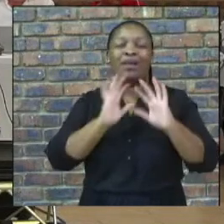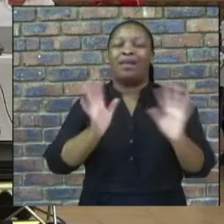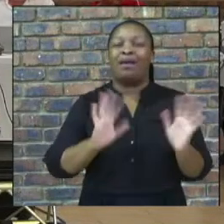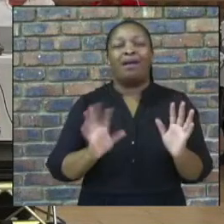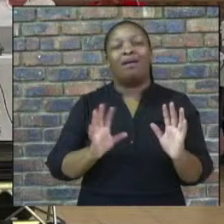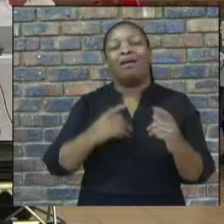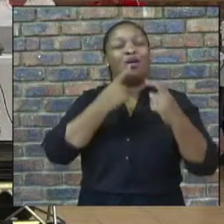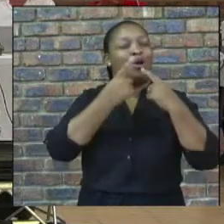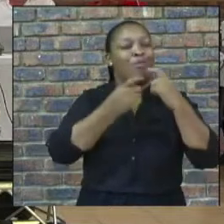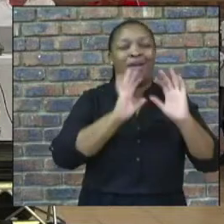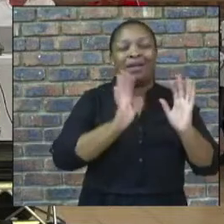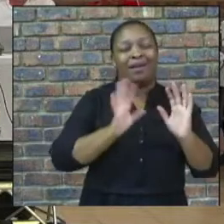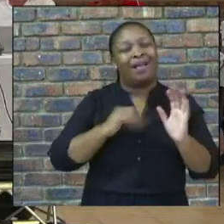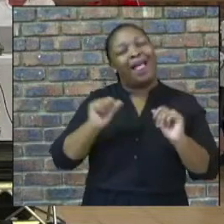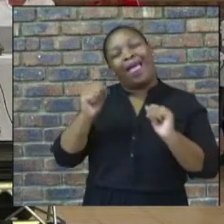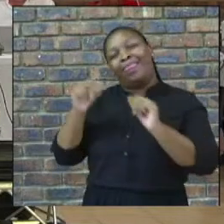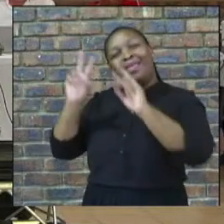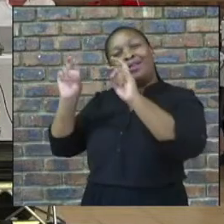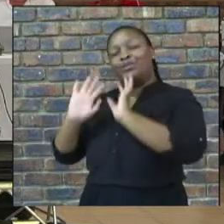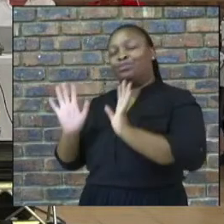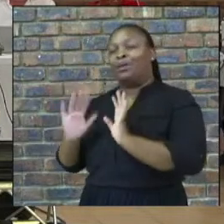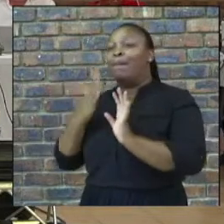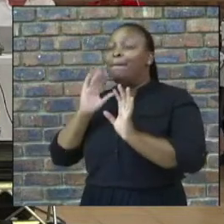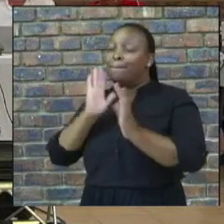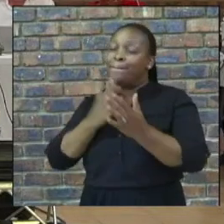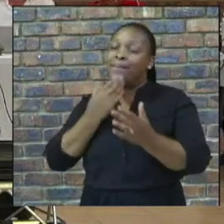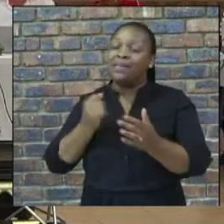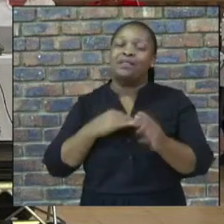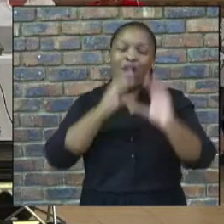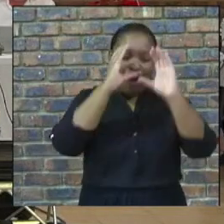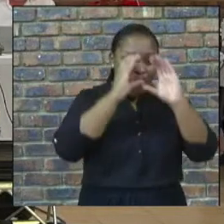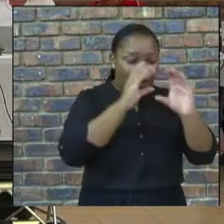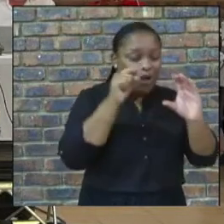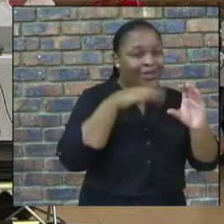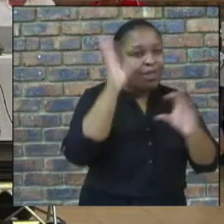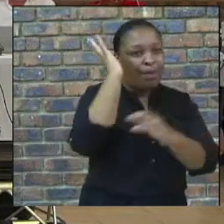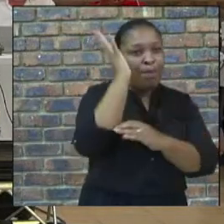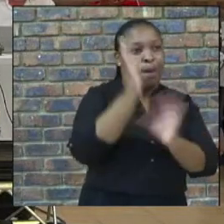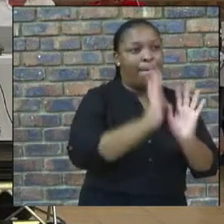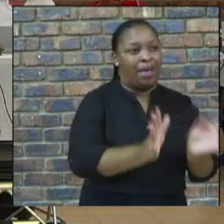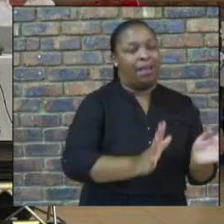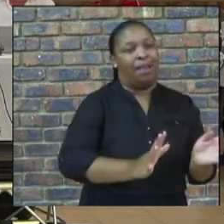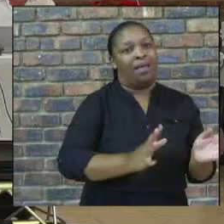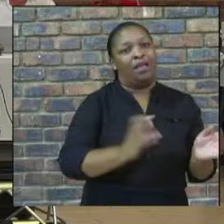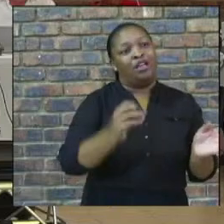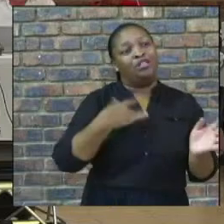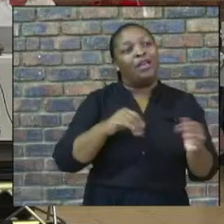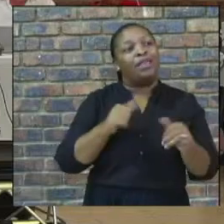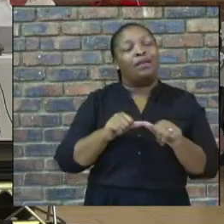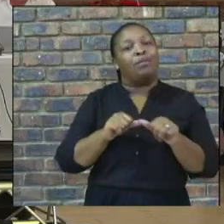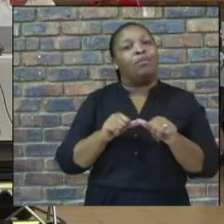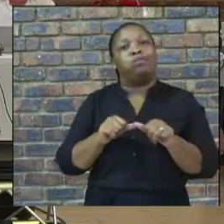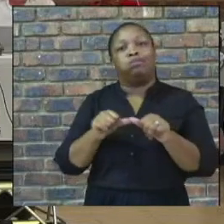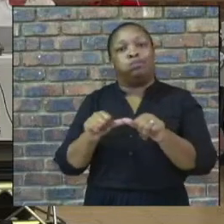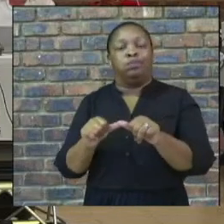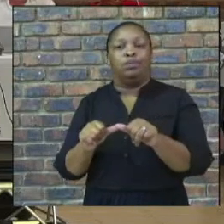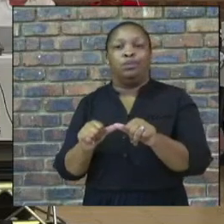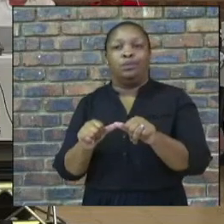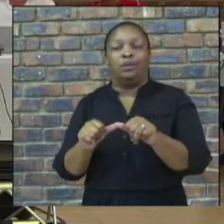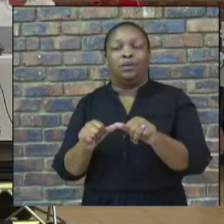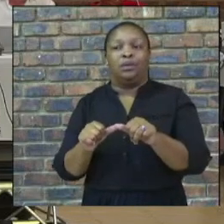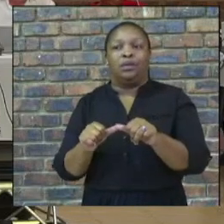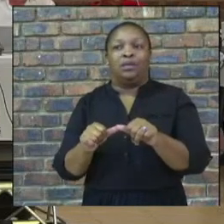other issues. But if we can focus on these issues. Again. So, number 8. Number